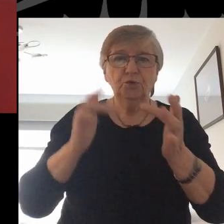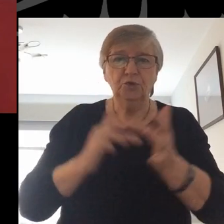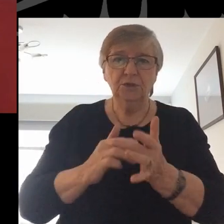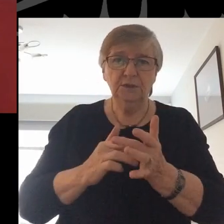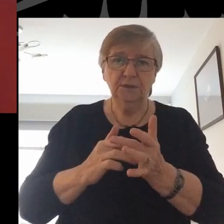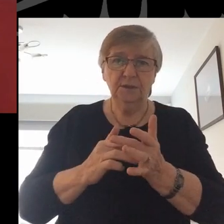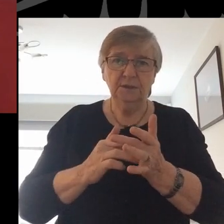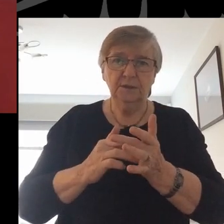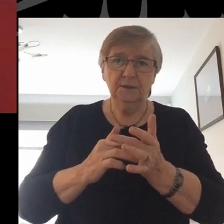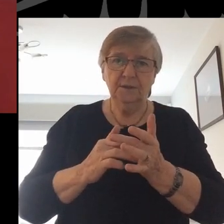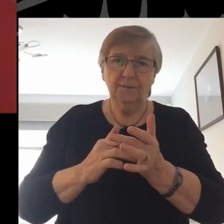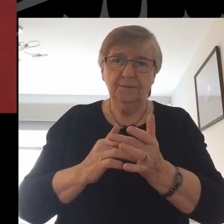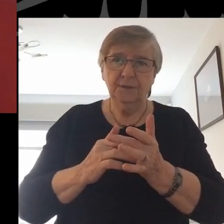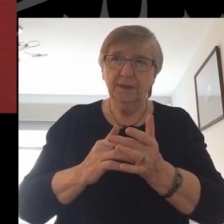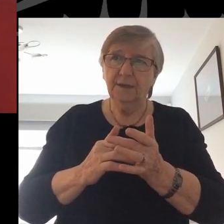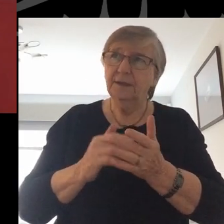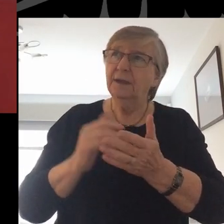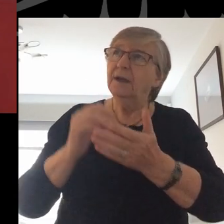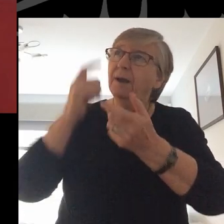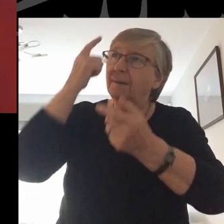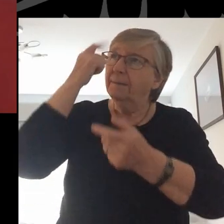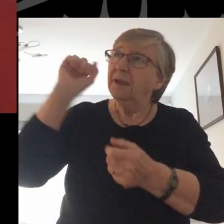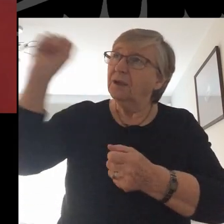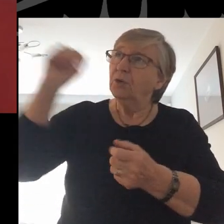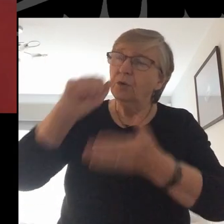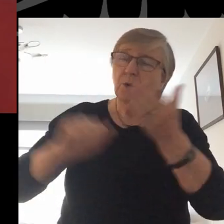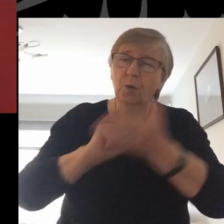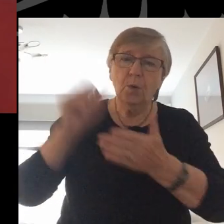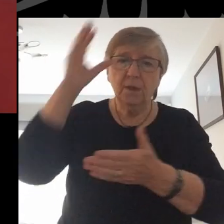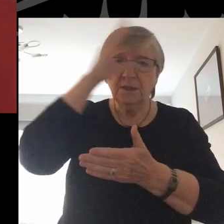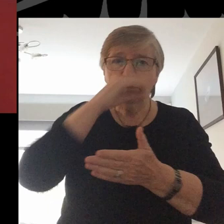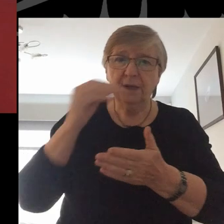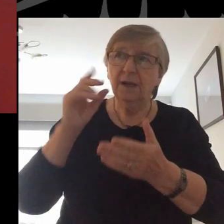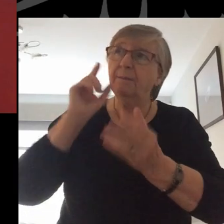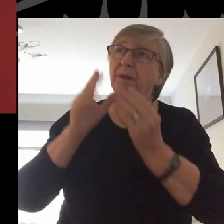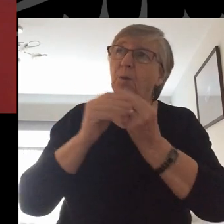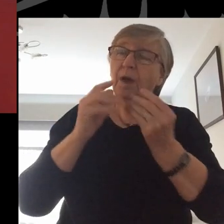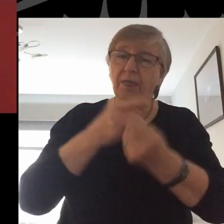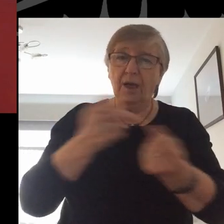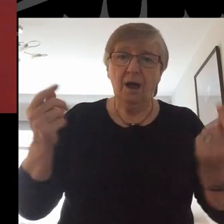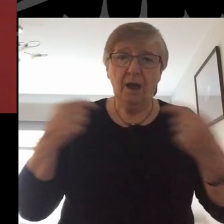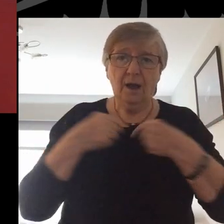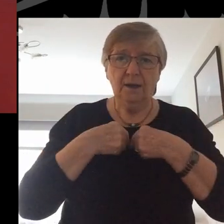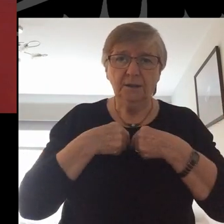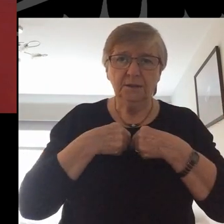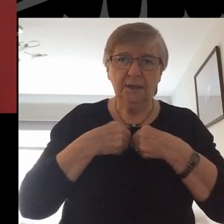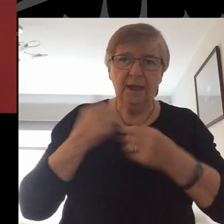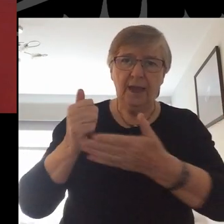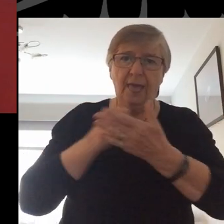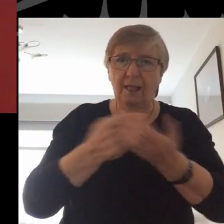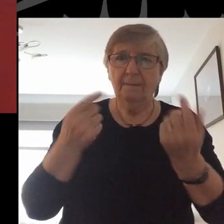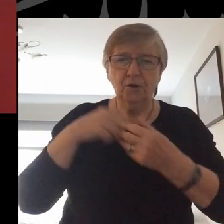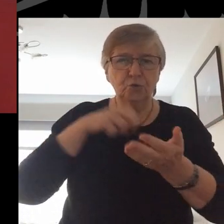And might your Holy Spirit be with us and help us to faithfully walk in the ways of Jesus,